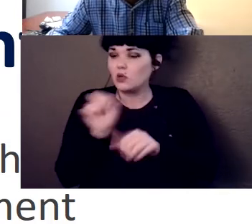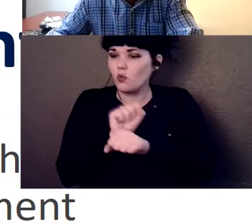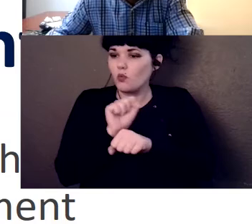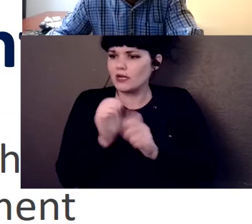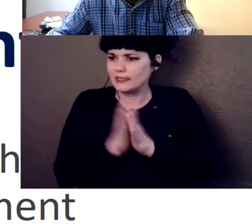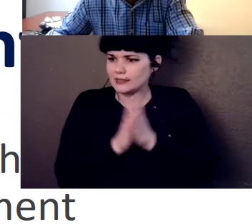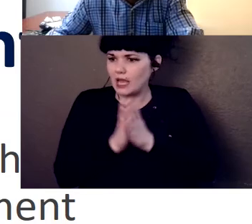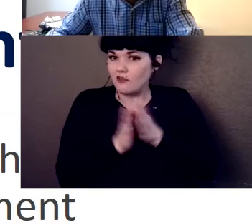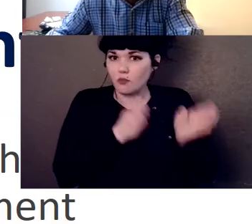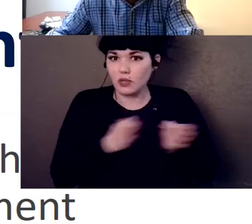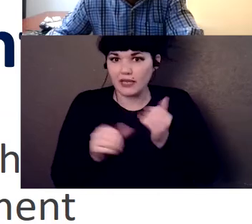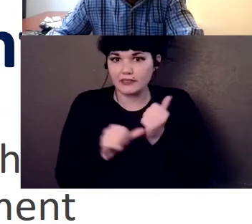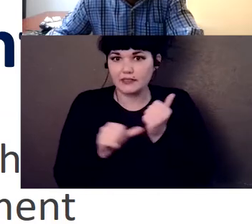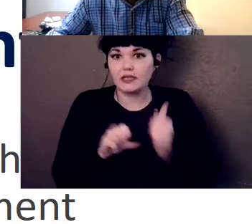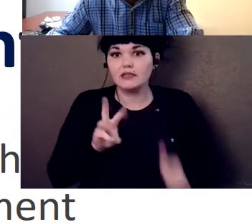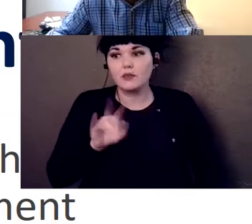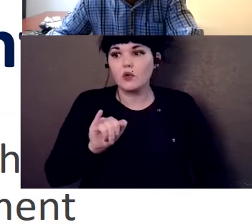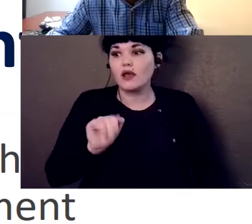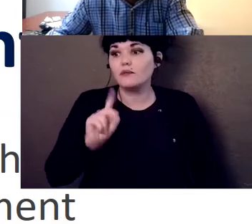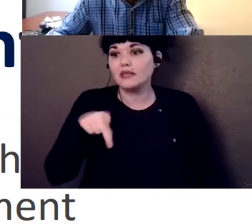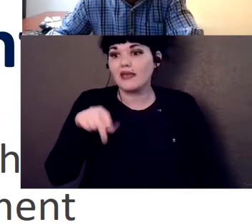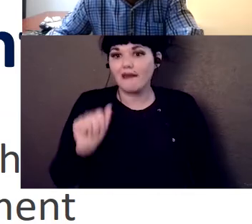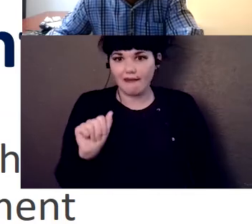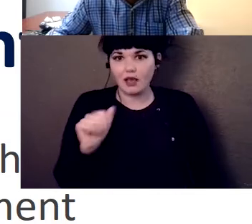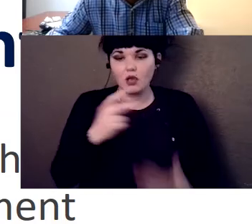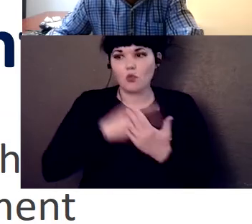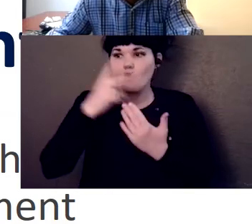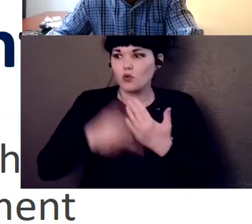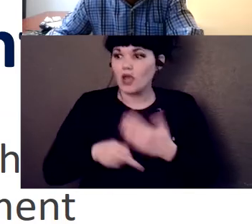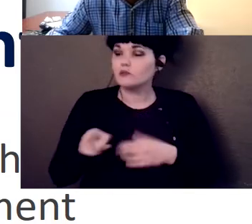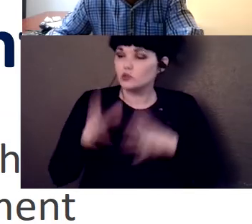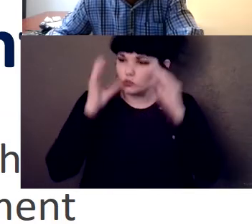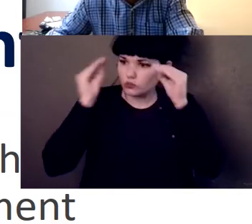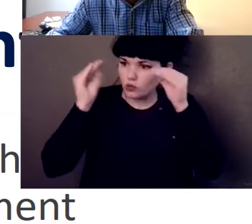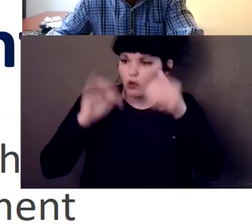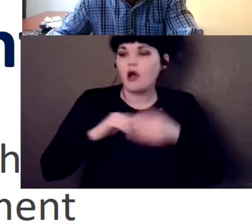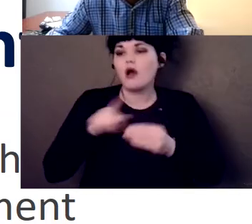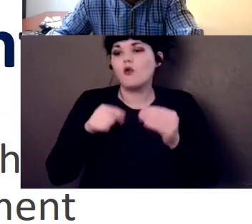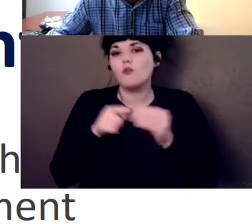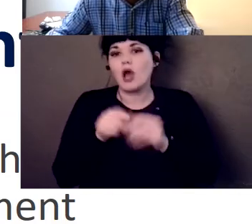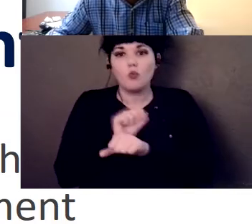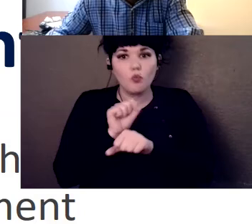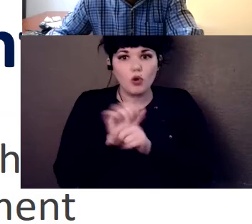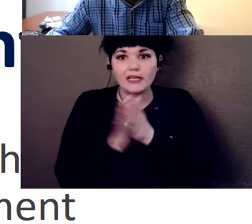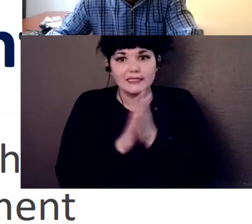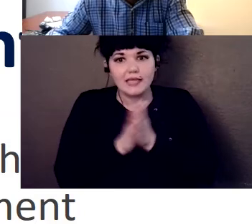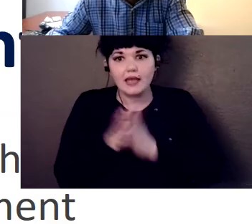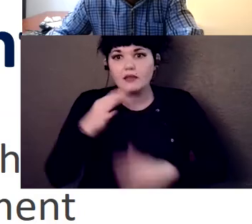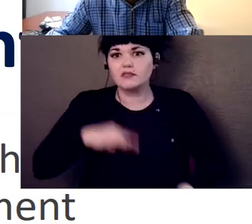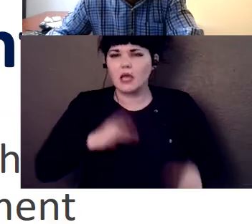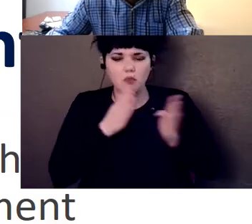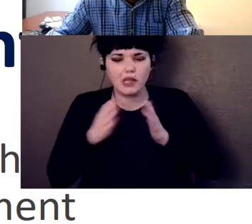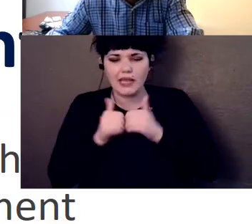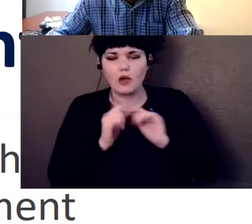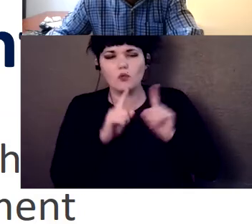assistance, WIPA program, to help her learn about work incentives and planning her return to work. So those are just a couple